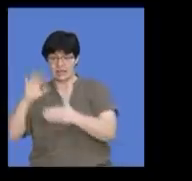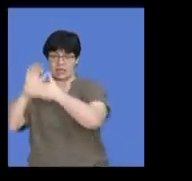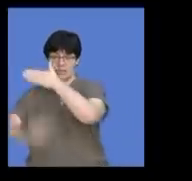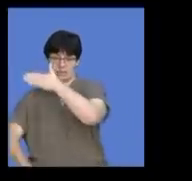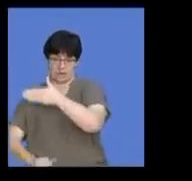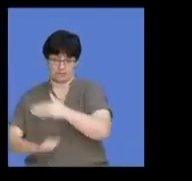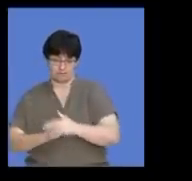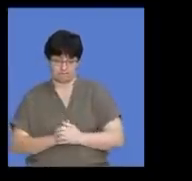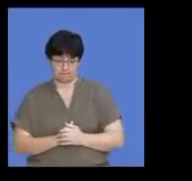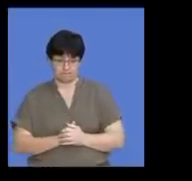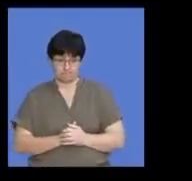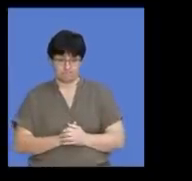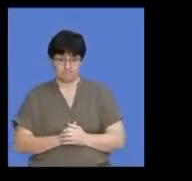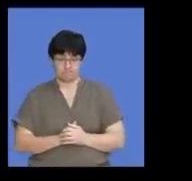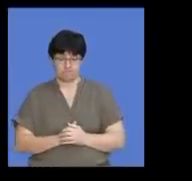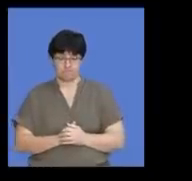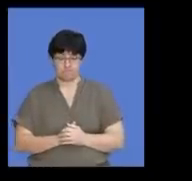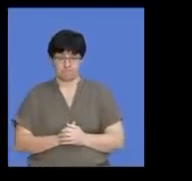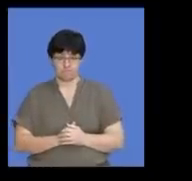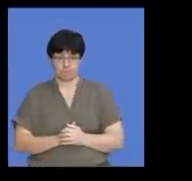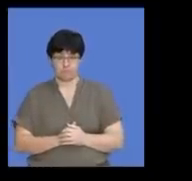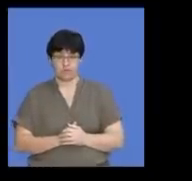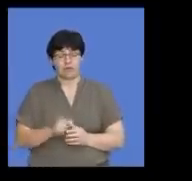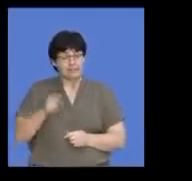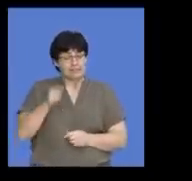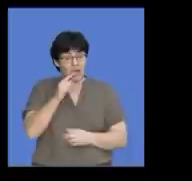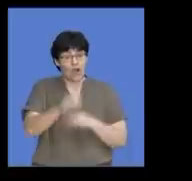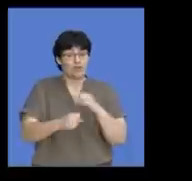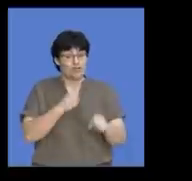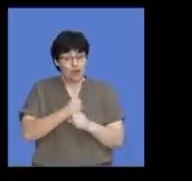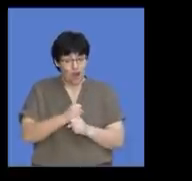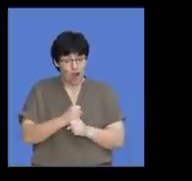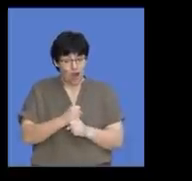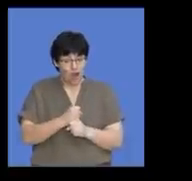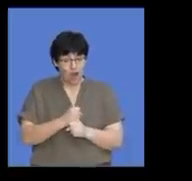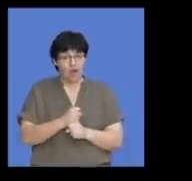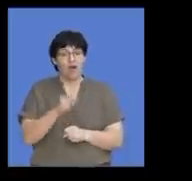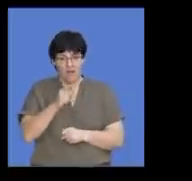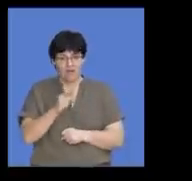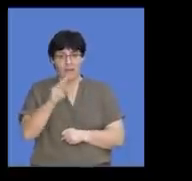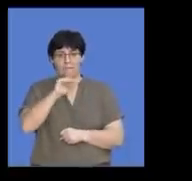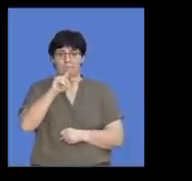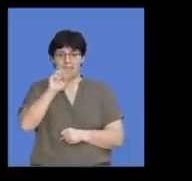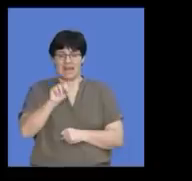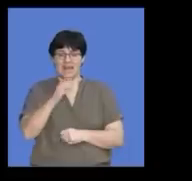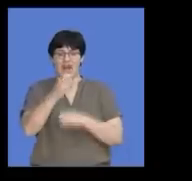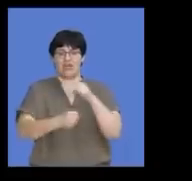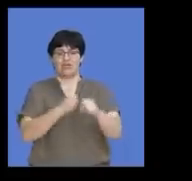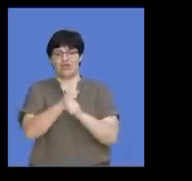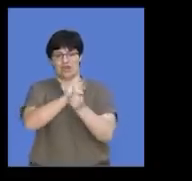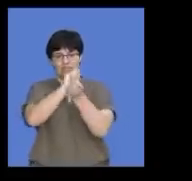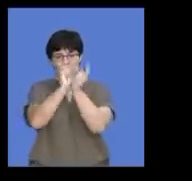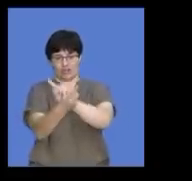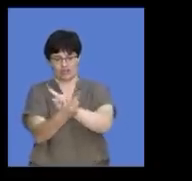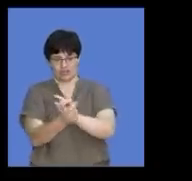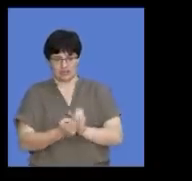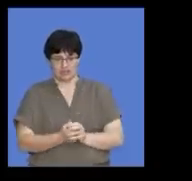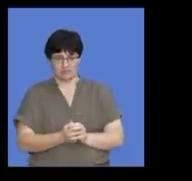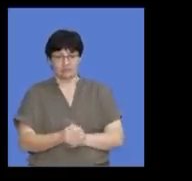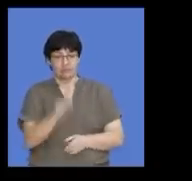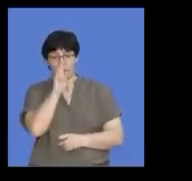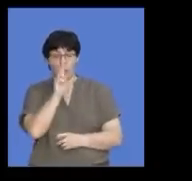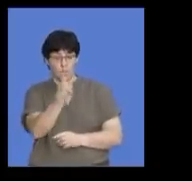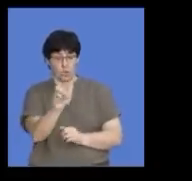subtract. And of course, that year is the year of the mean annual change. Now, looking at the